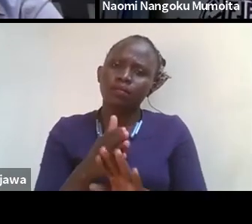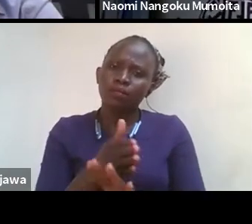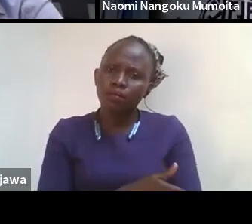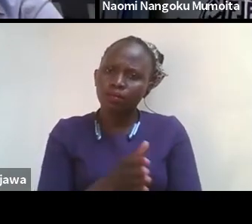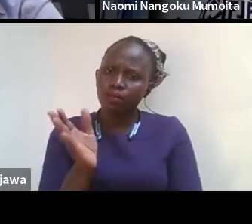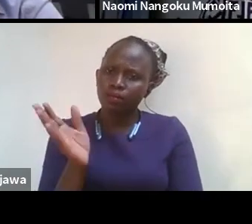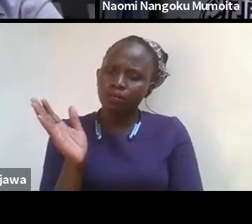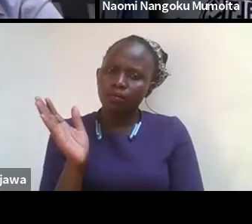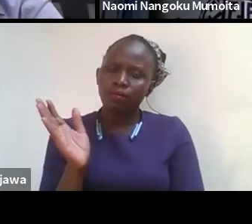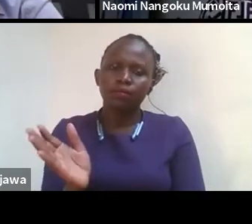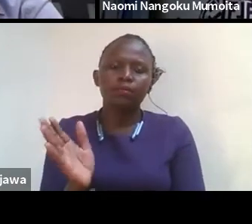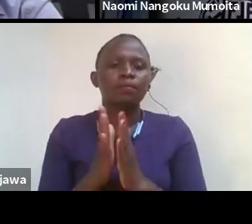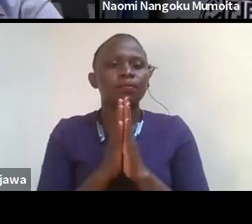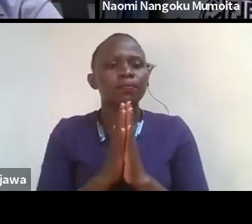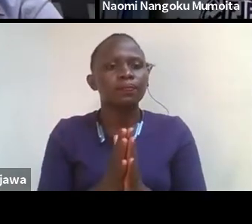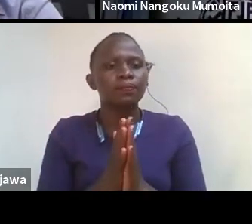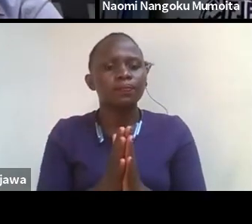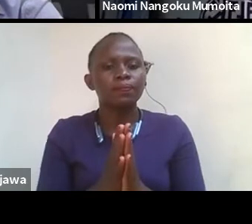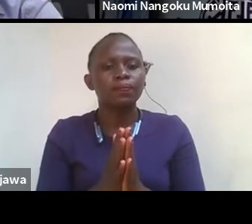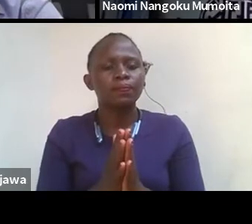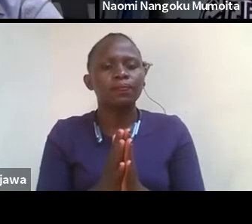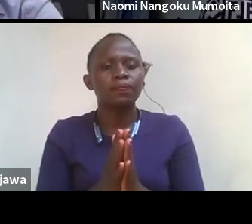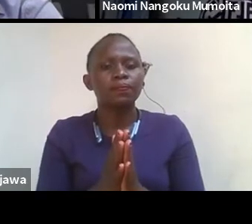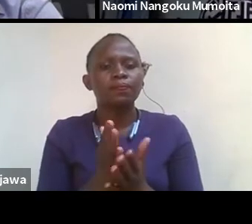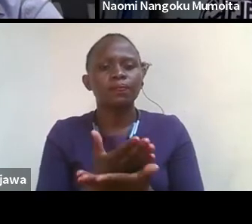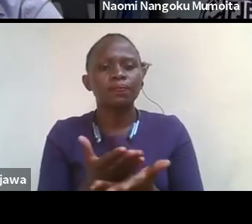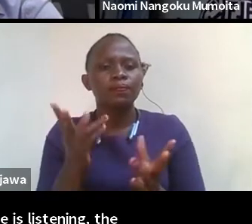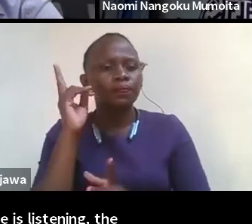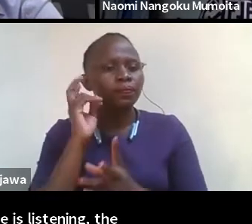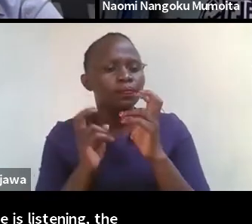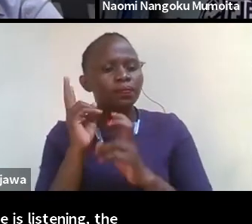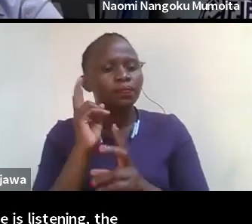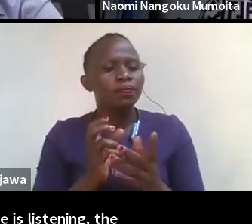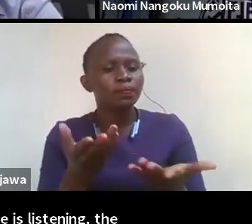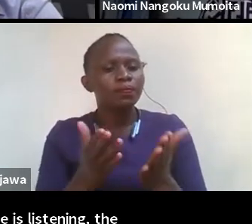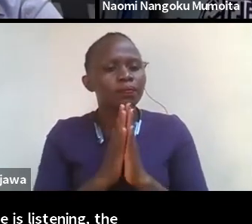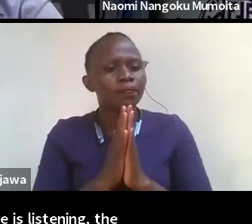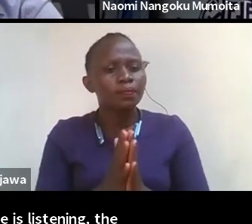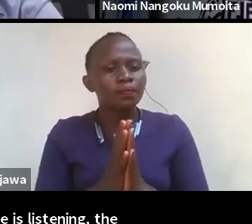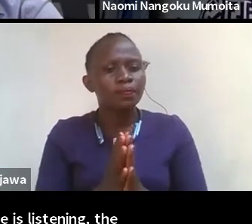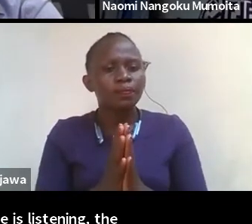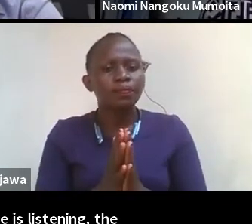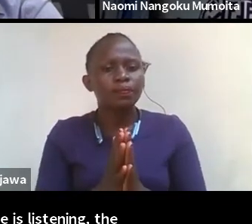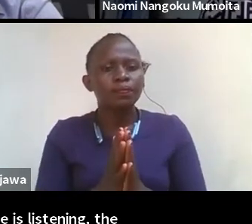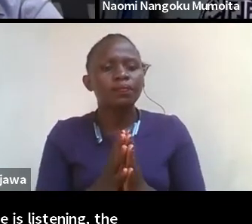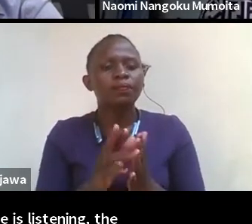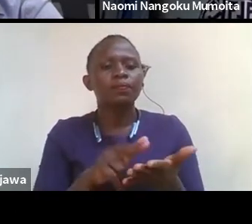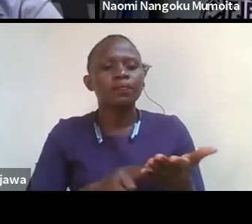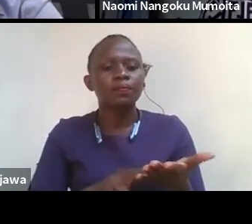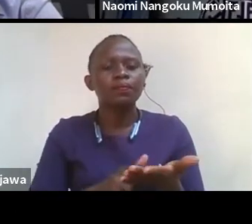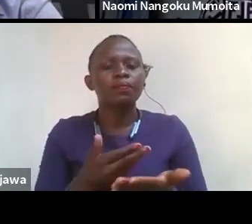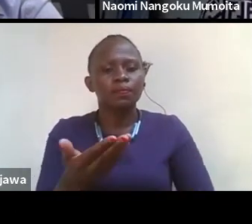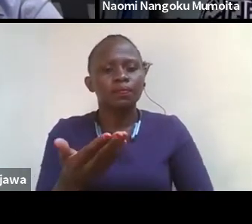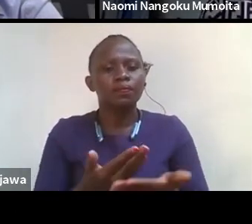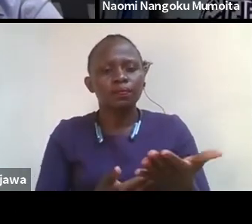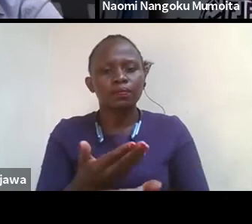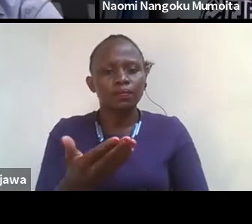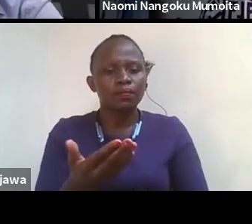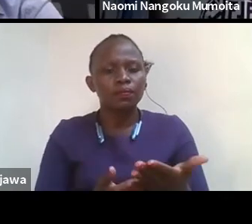please, if anyone is listening, the participants who are on the call, could you please use the chat box to